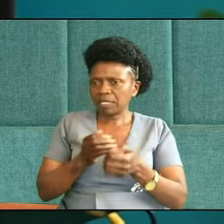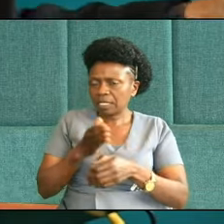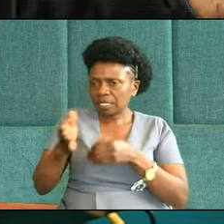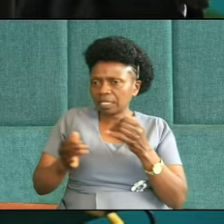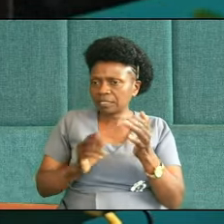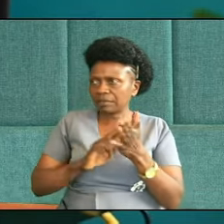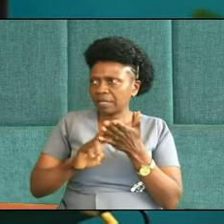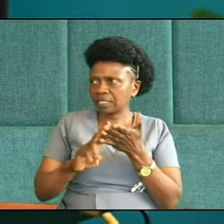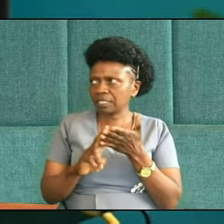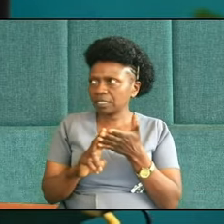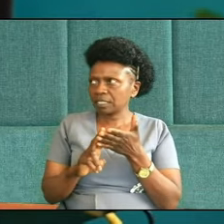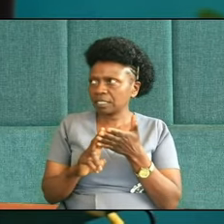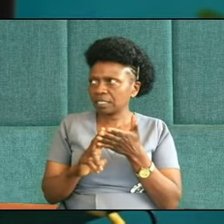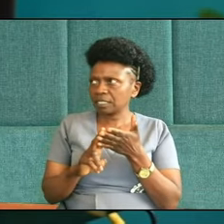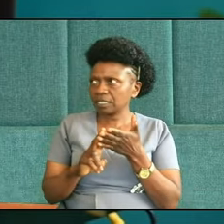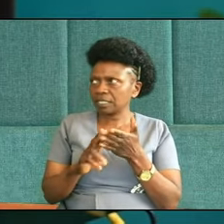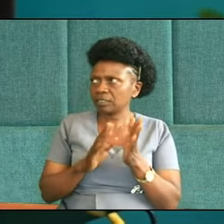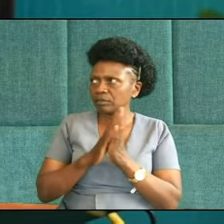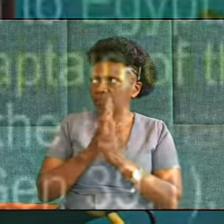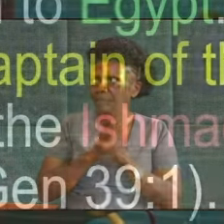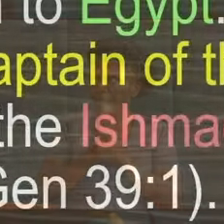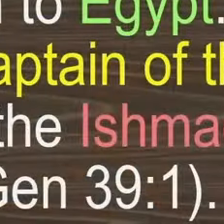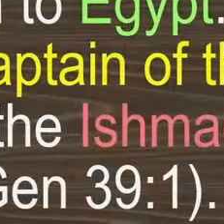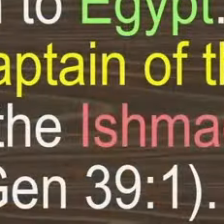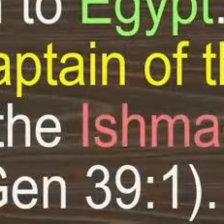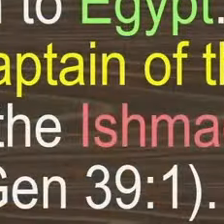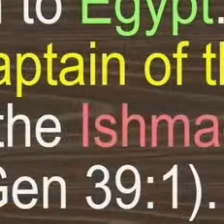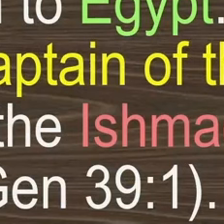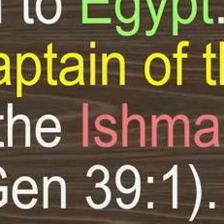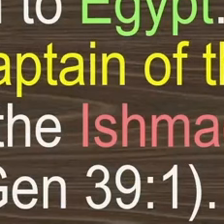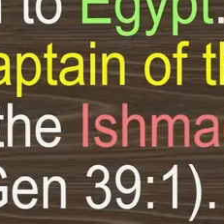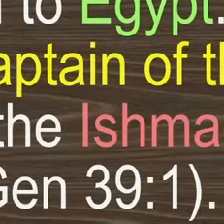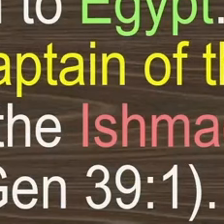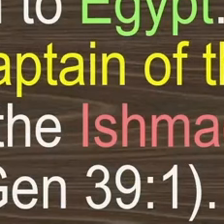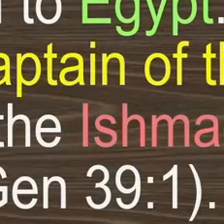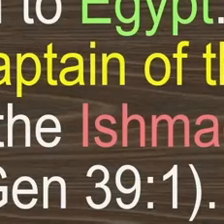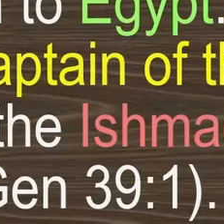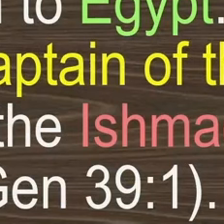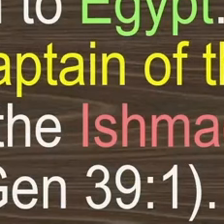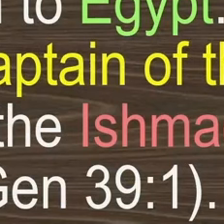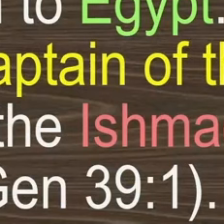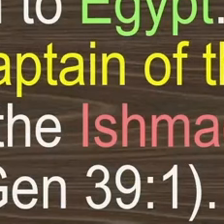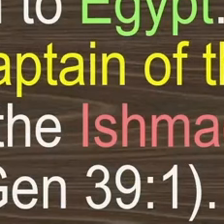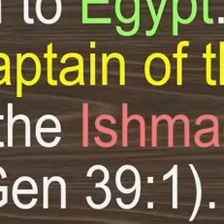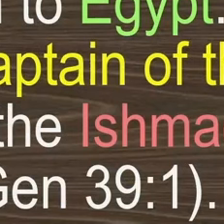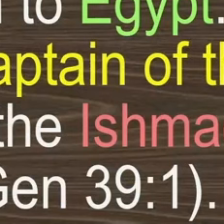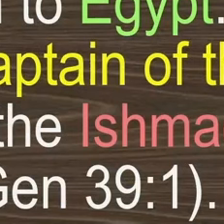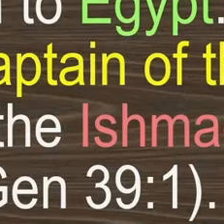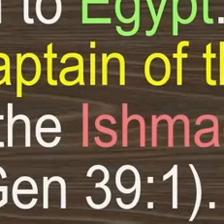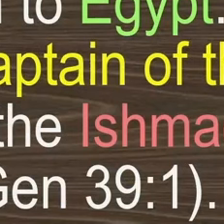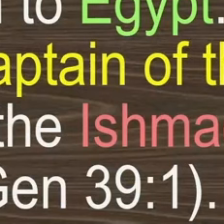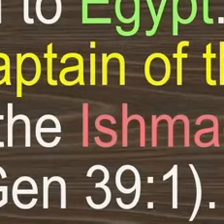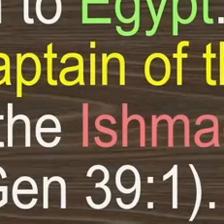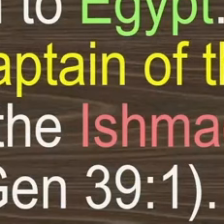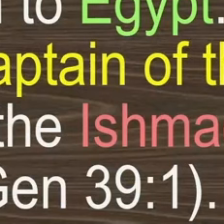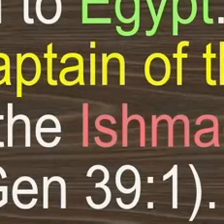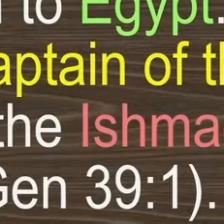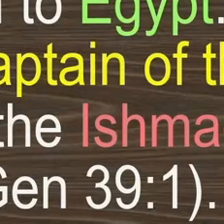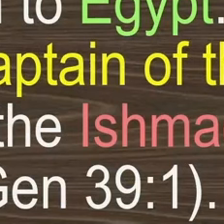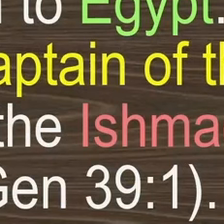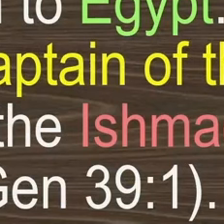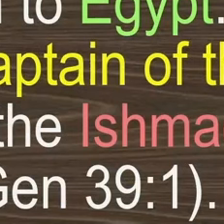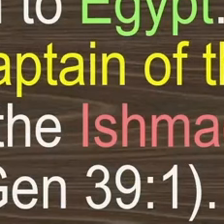verse, but it doesn't happen. It's interesting. When you get to chapter 39, verse 1, listen carefully what the Bible says. Now,